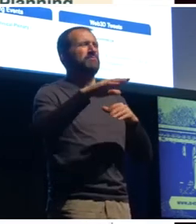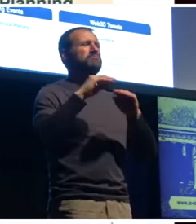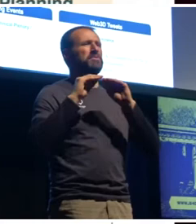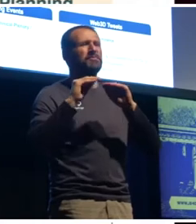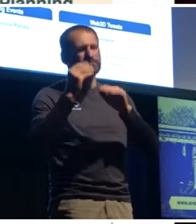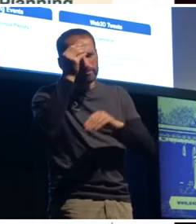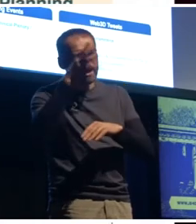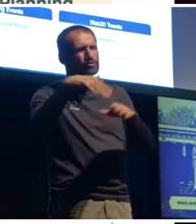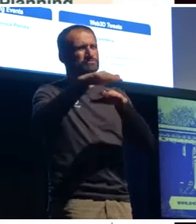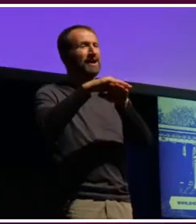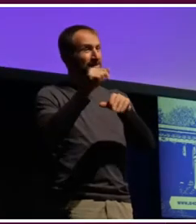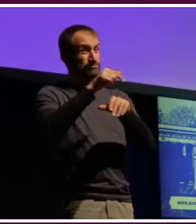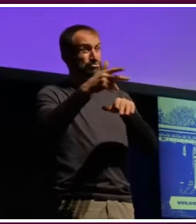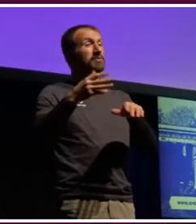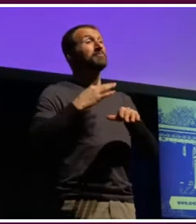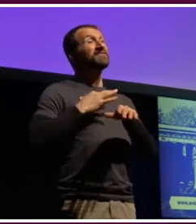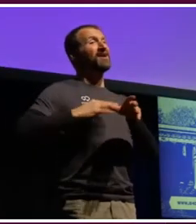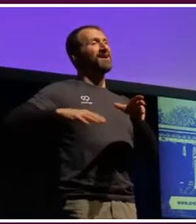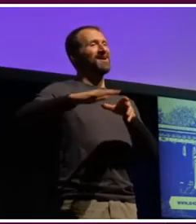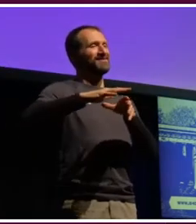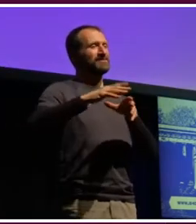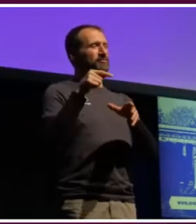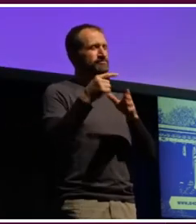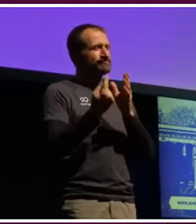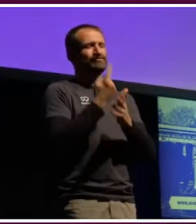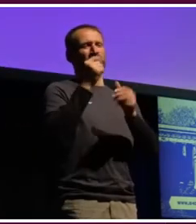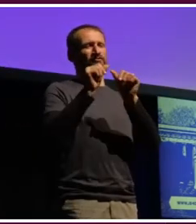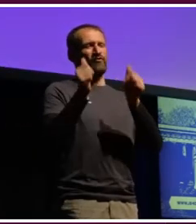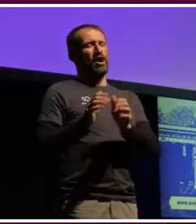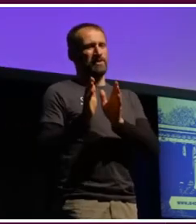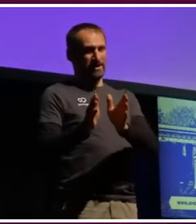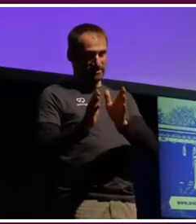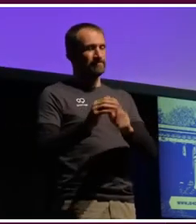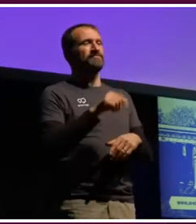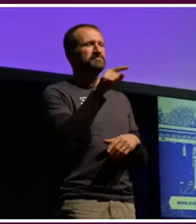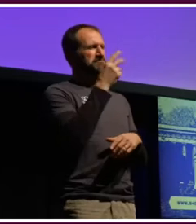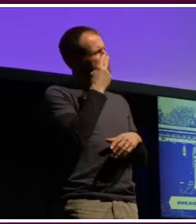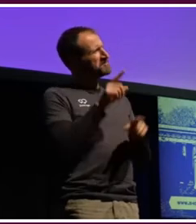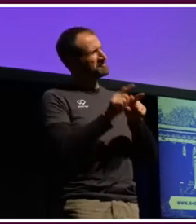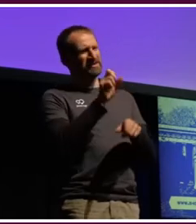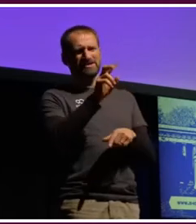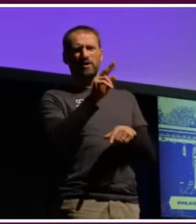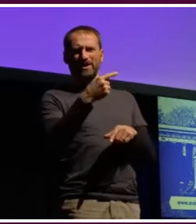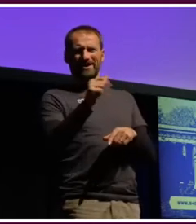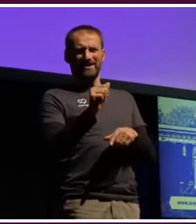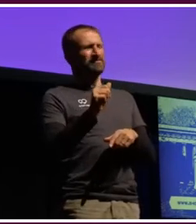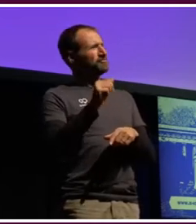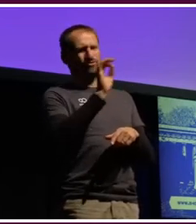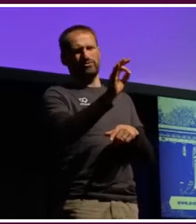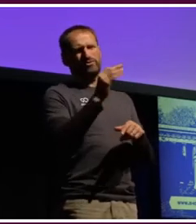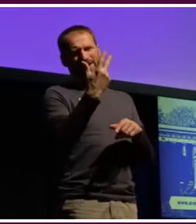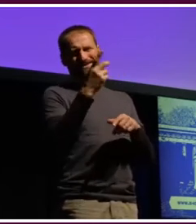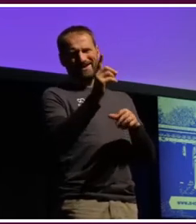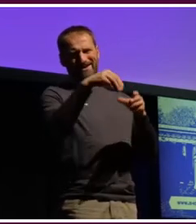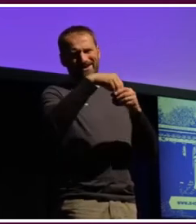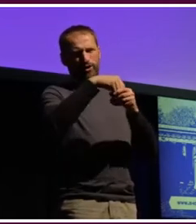it's an archival type format. This is what it looks like. As you can see, it's kind of like the SVG of 3D content.